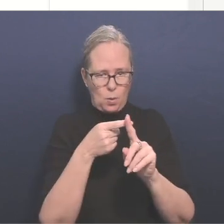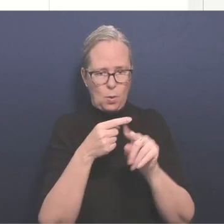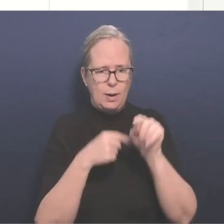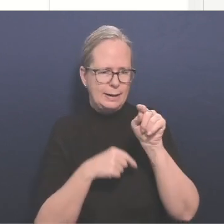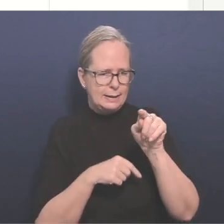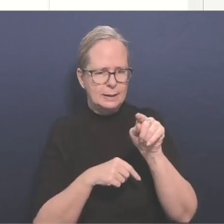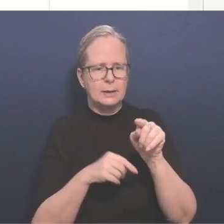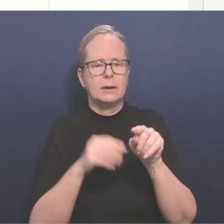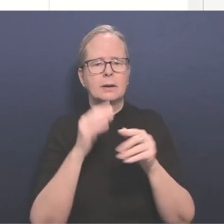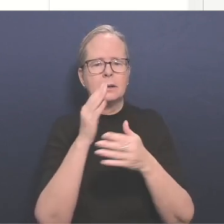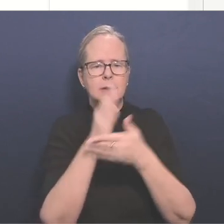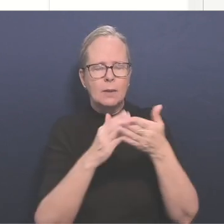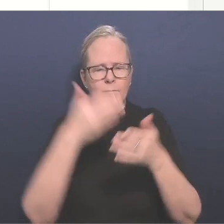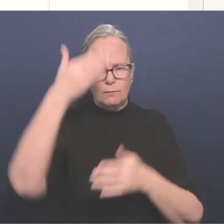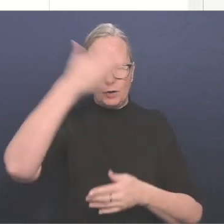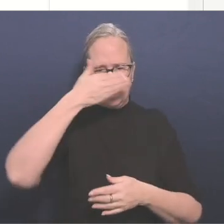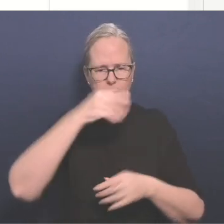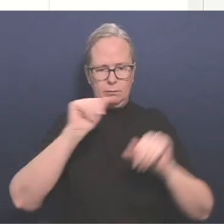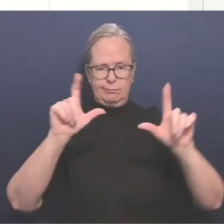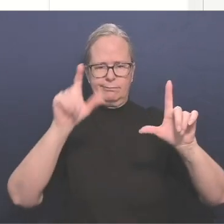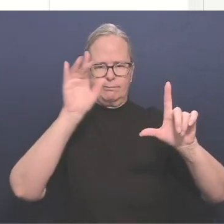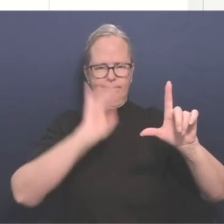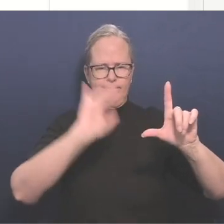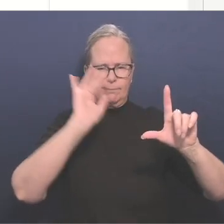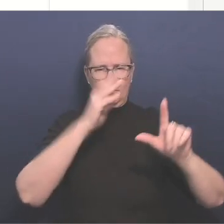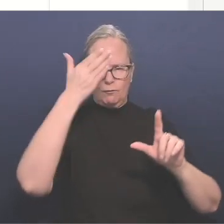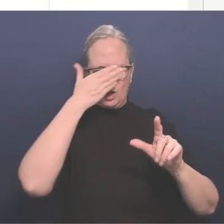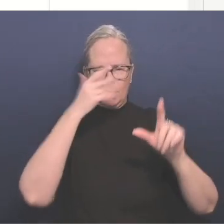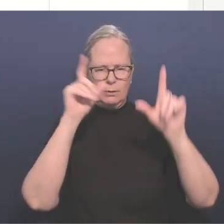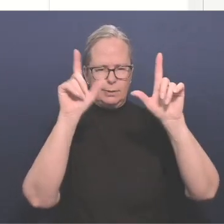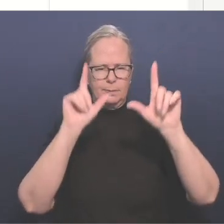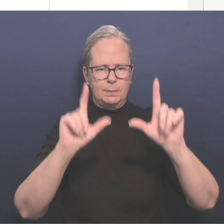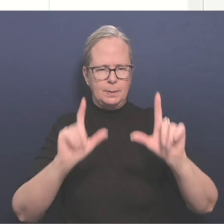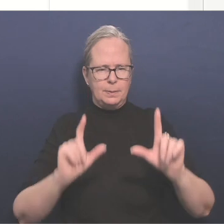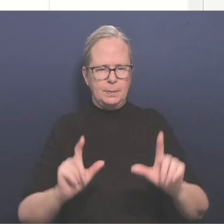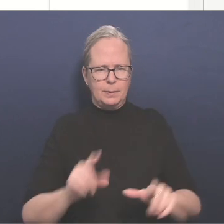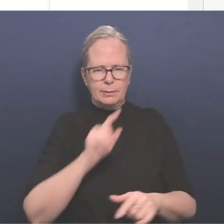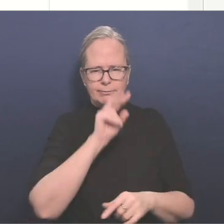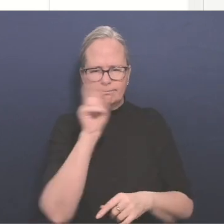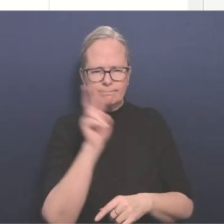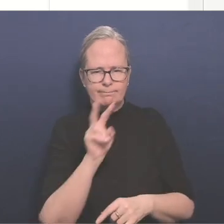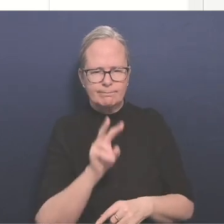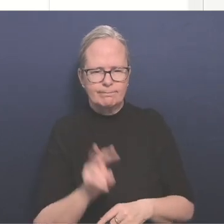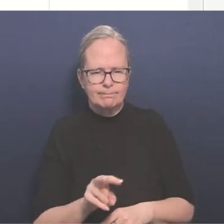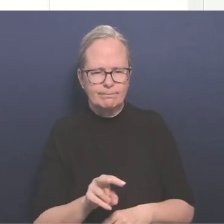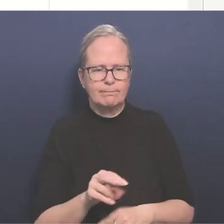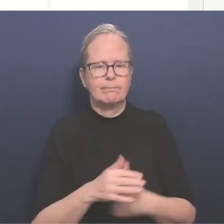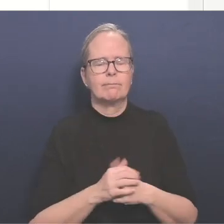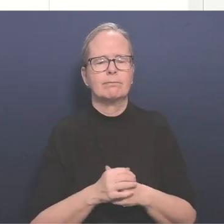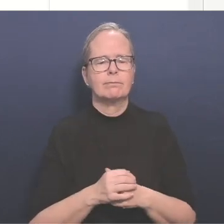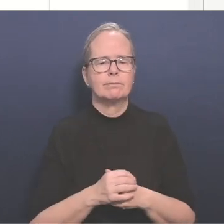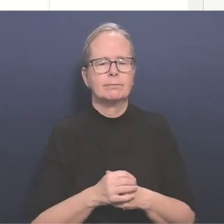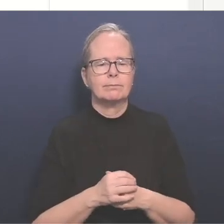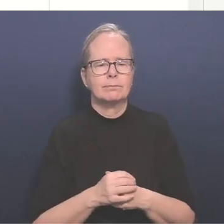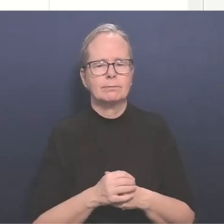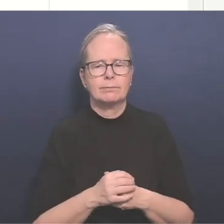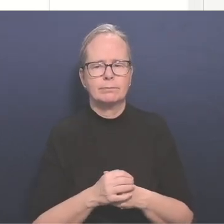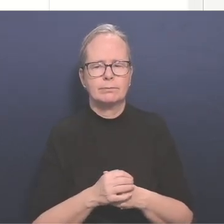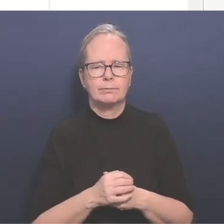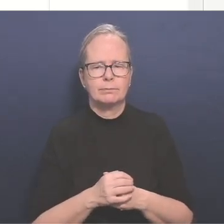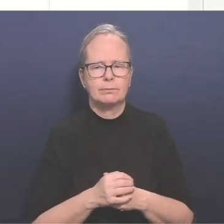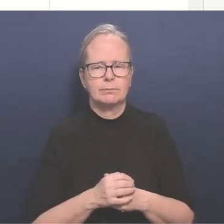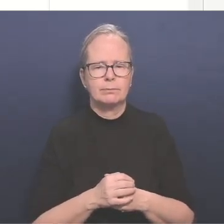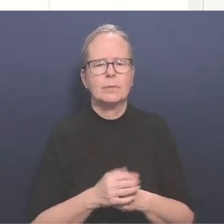tailored or specific, generic or specific benefits that your client might be eligible